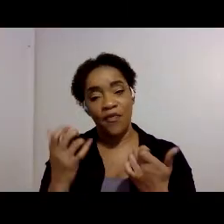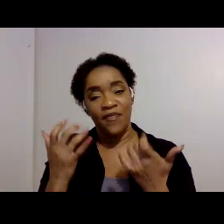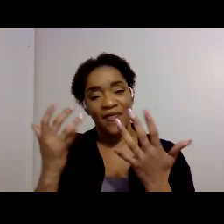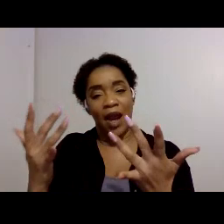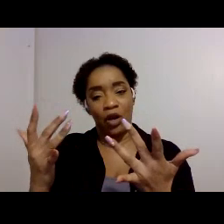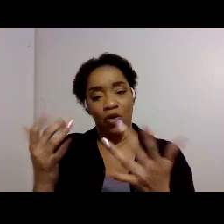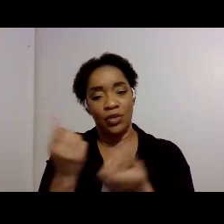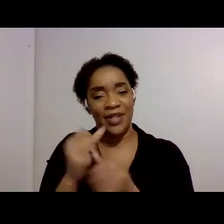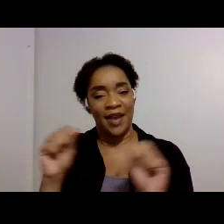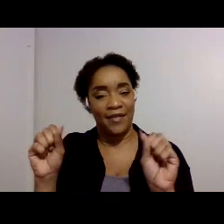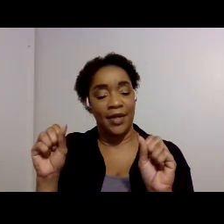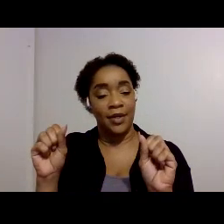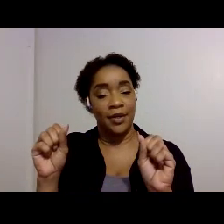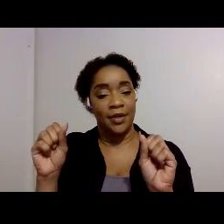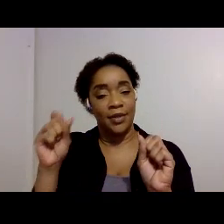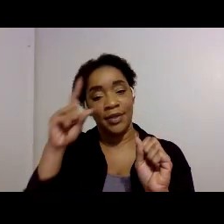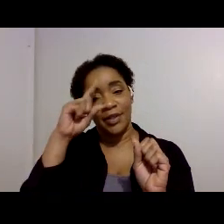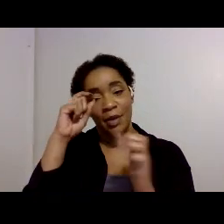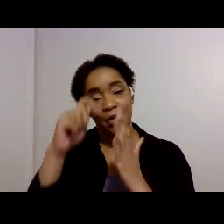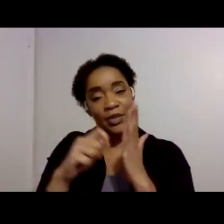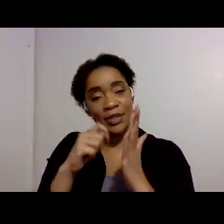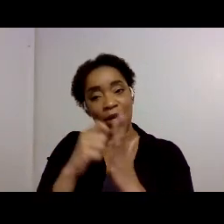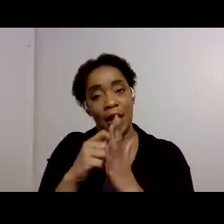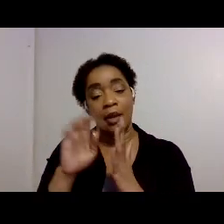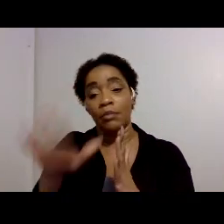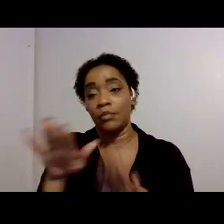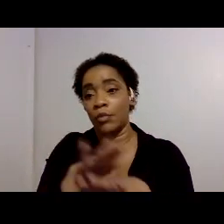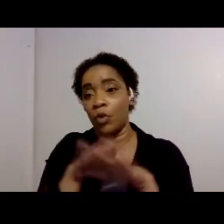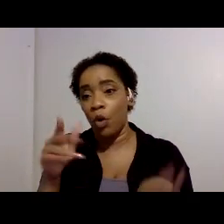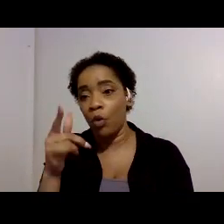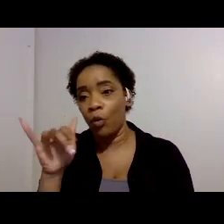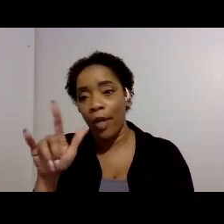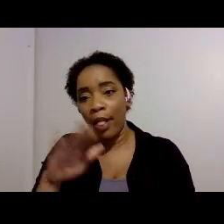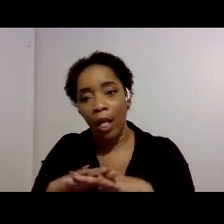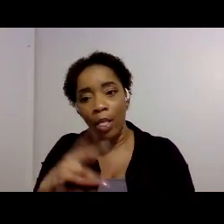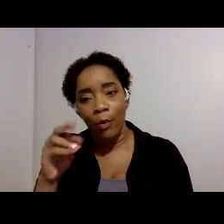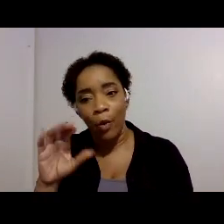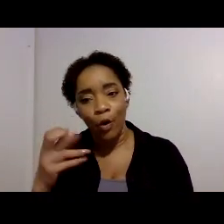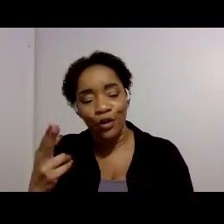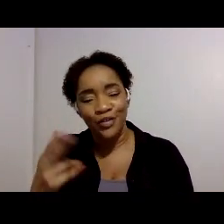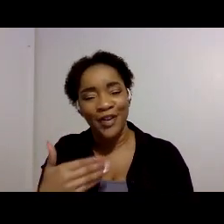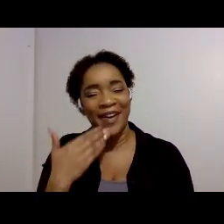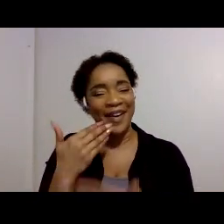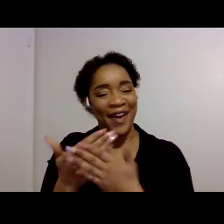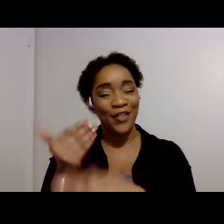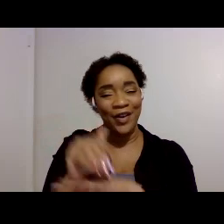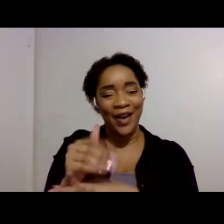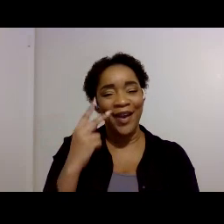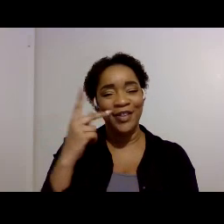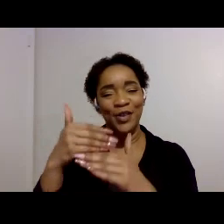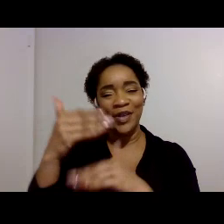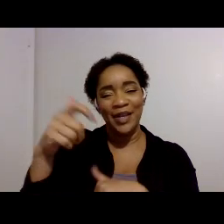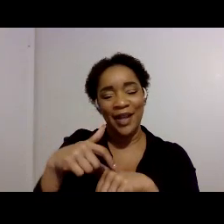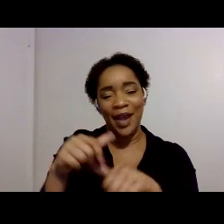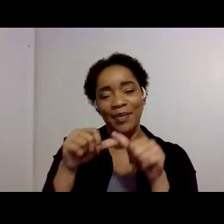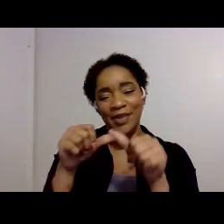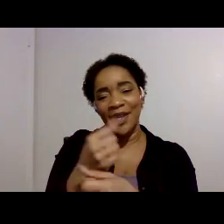safety. No grills on the porch. Have a great night, and we'll see you next time. Stay safe, Detroit.